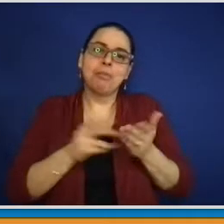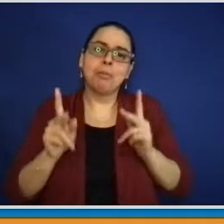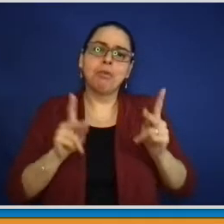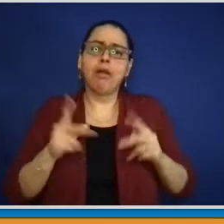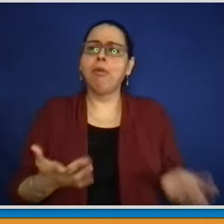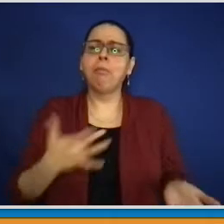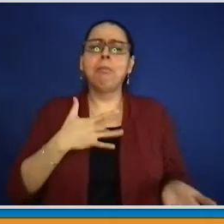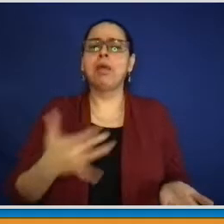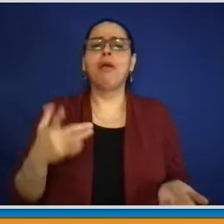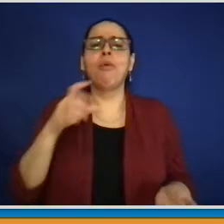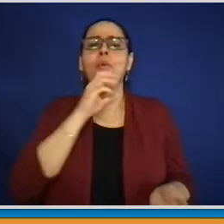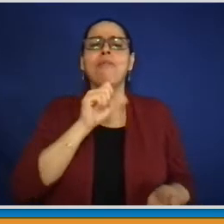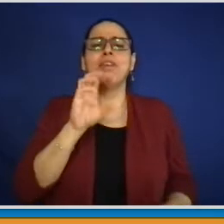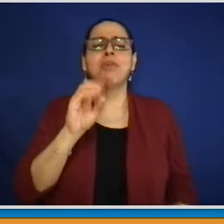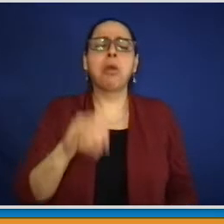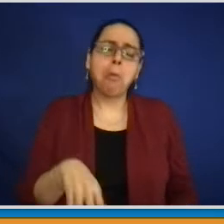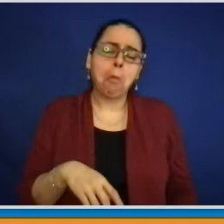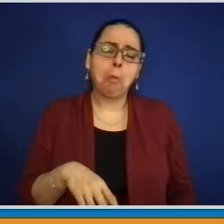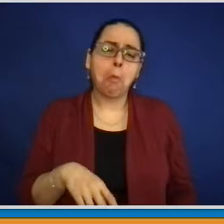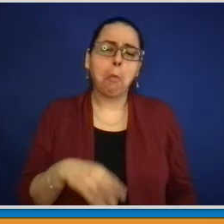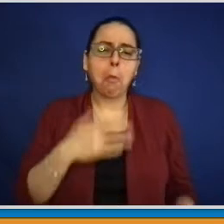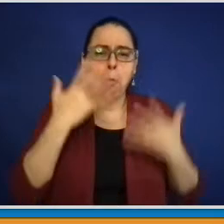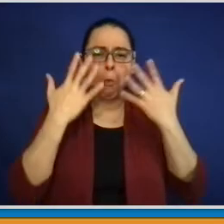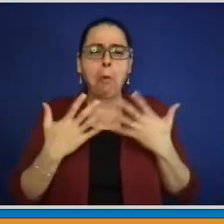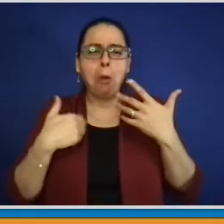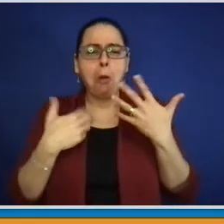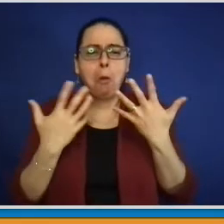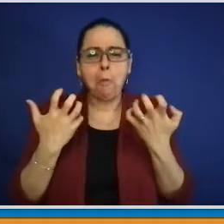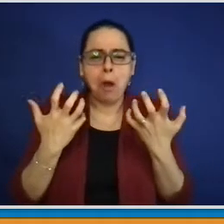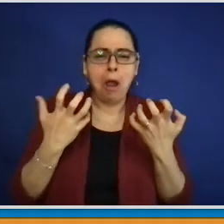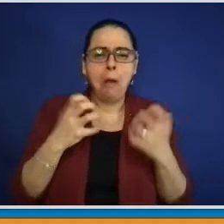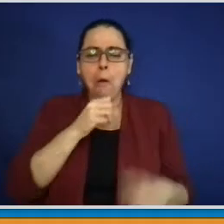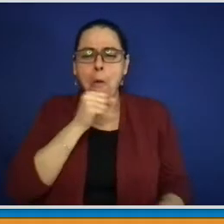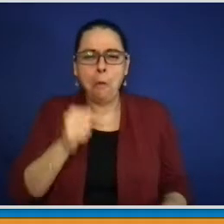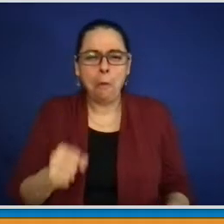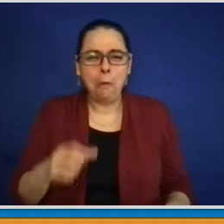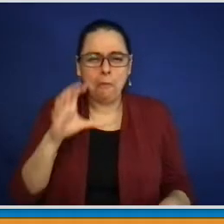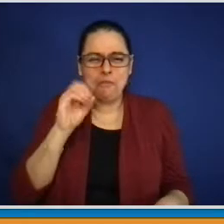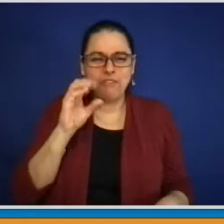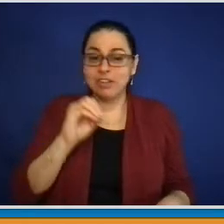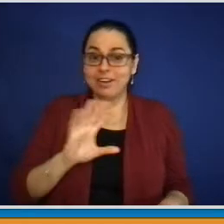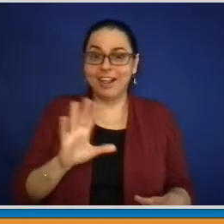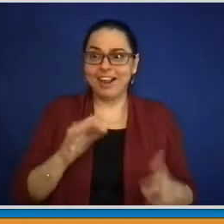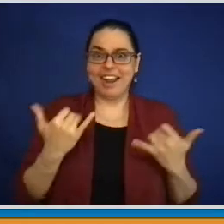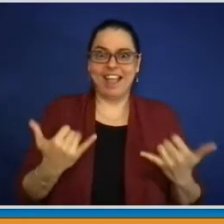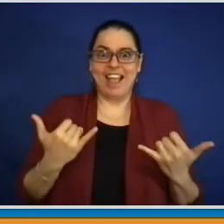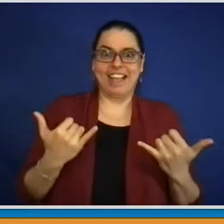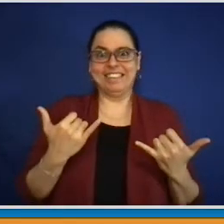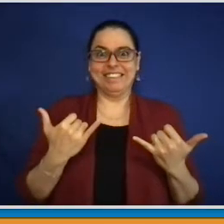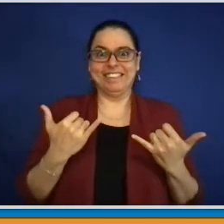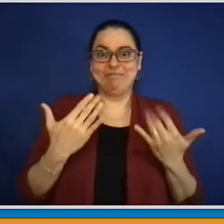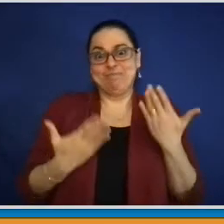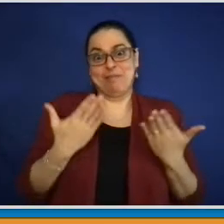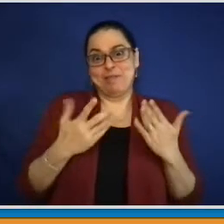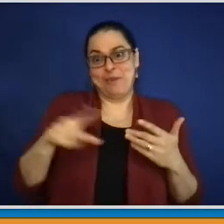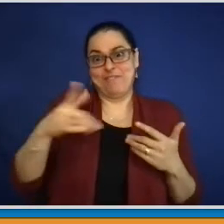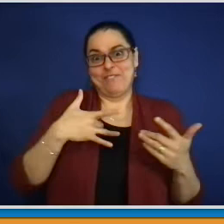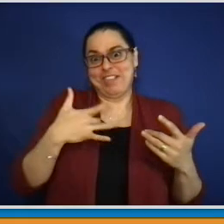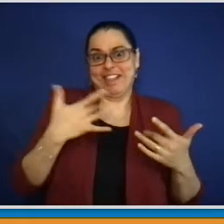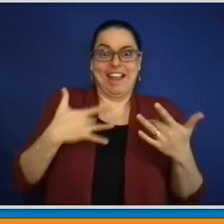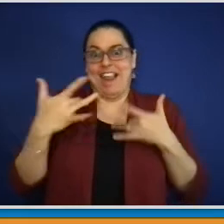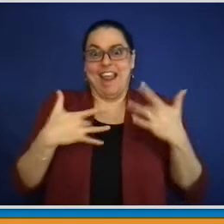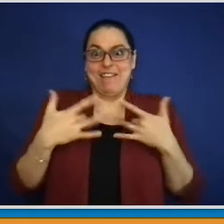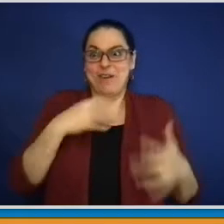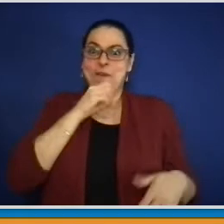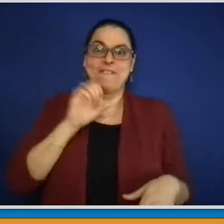continue to be younger than that, but those of us who've long passed 50 look back now longingly at age 50. But we're happy that we get that next cohort